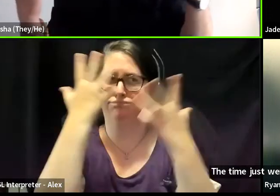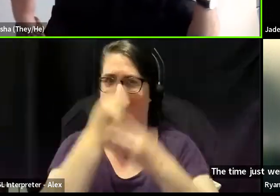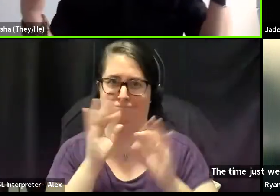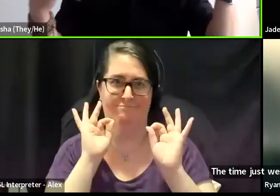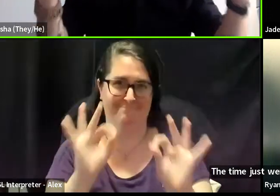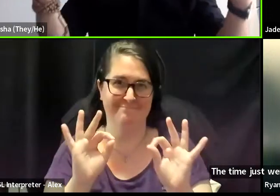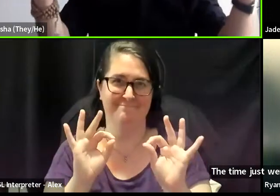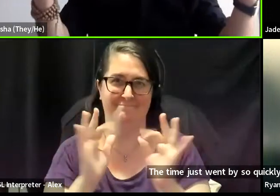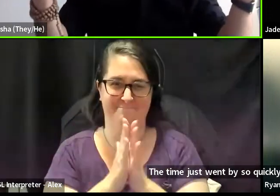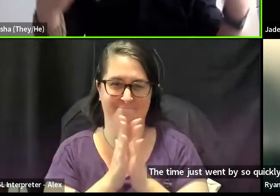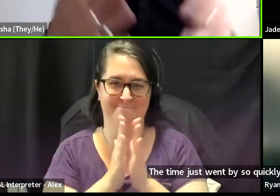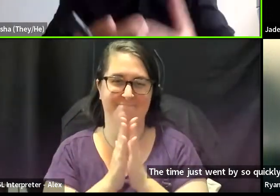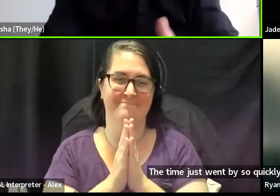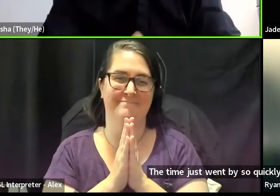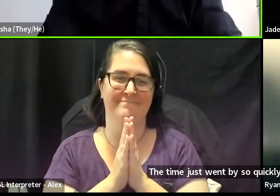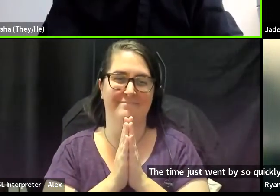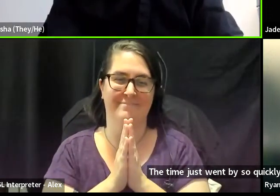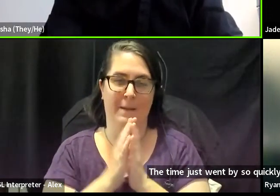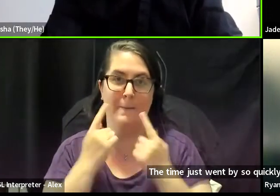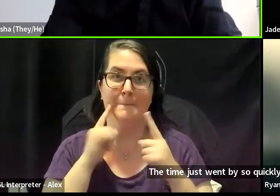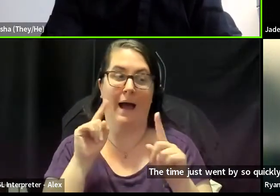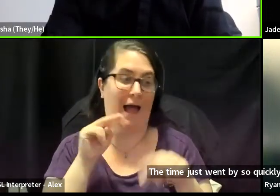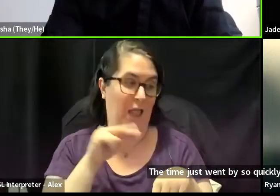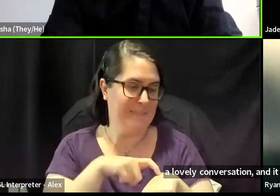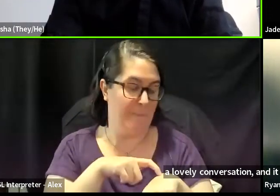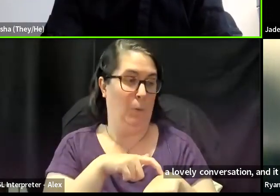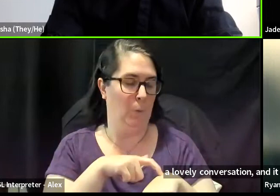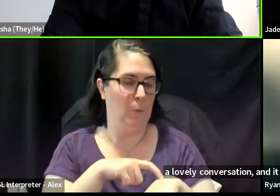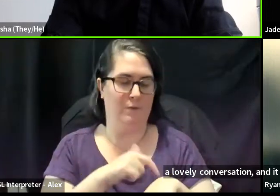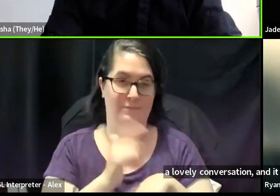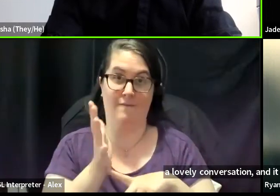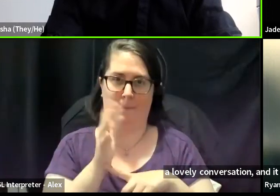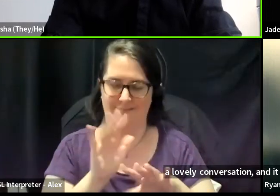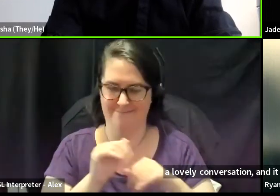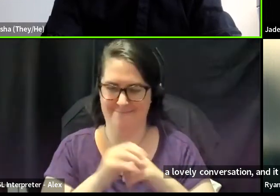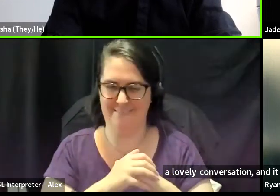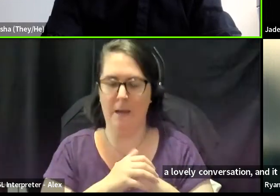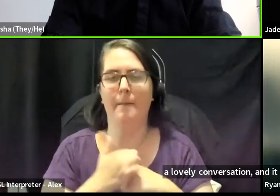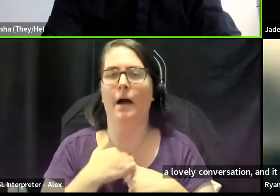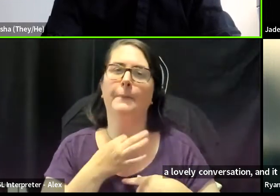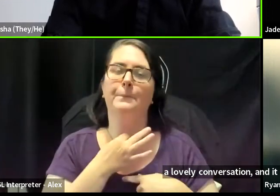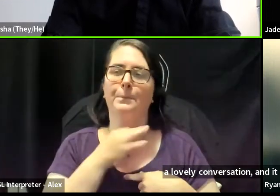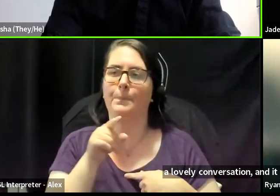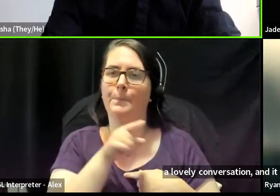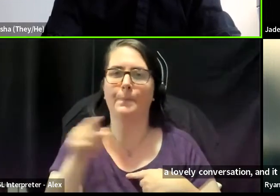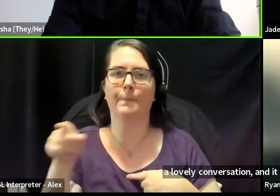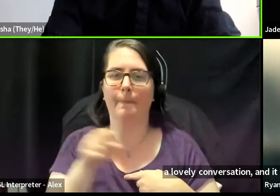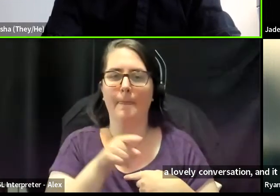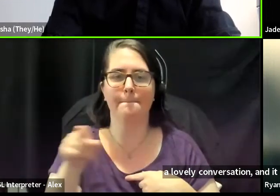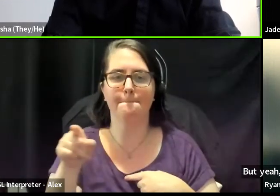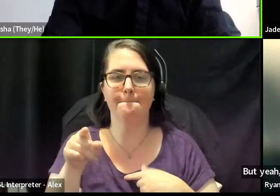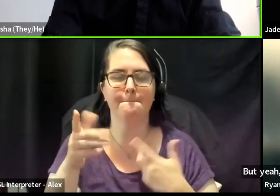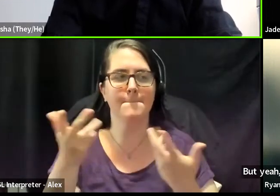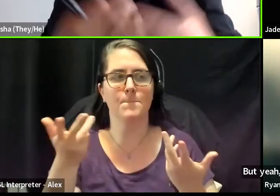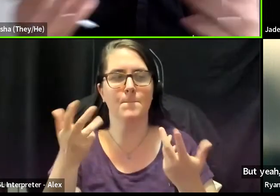conversation, and it just dawned on me. But yeah, I'm wondering about walking